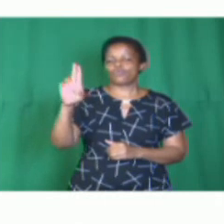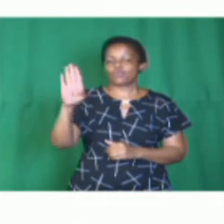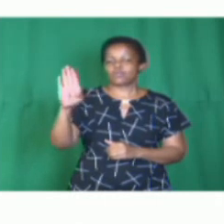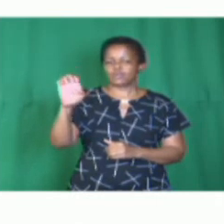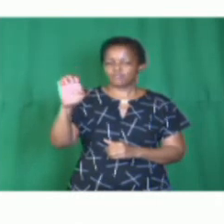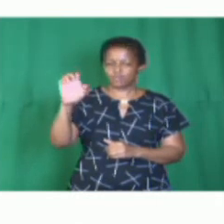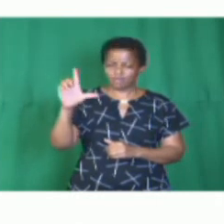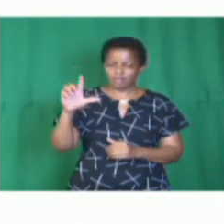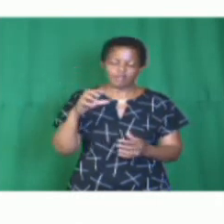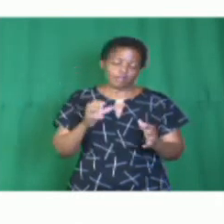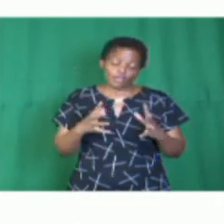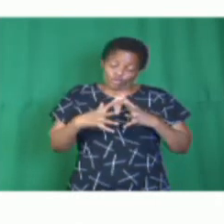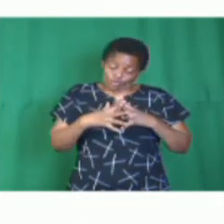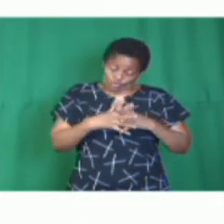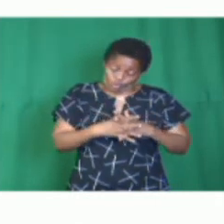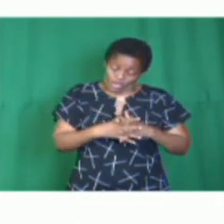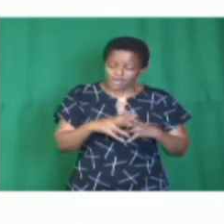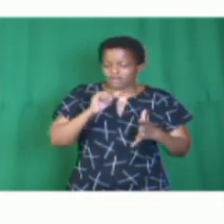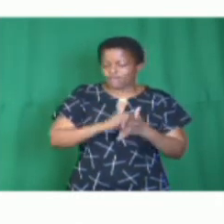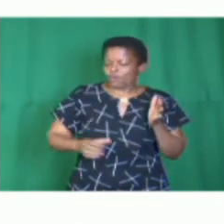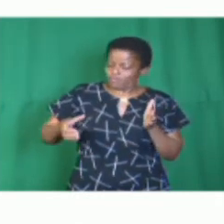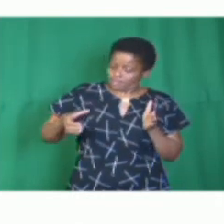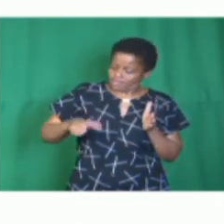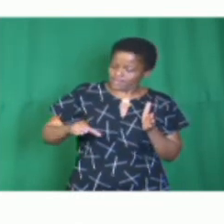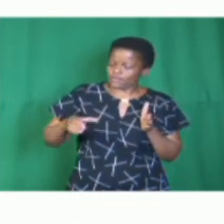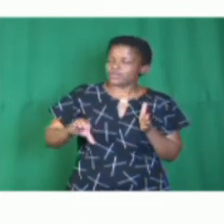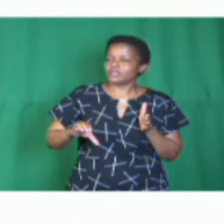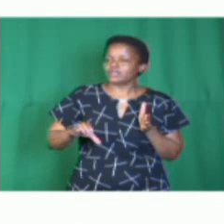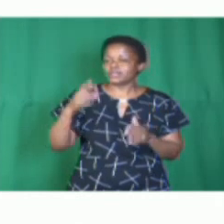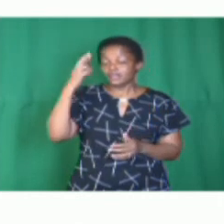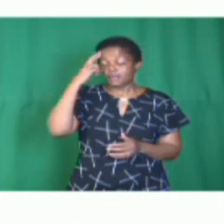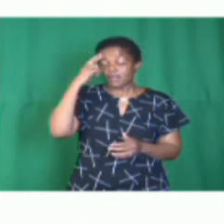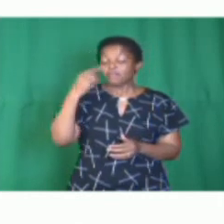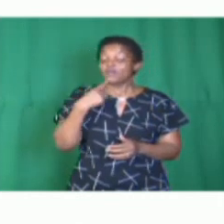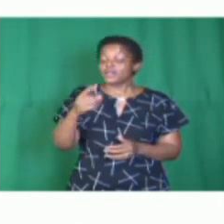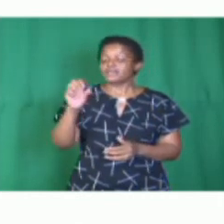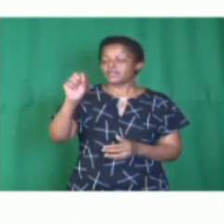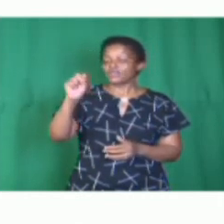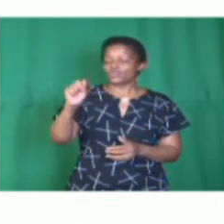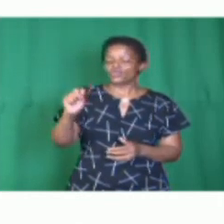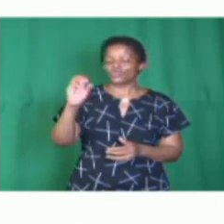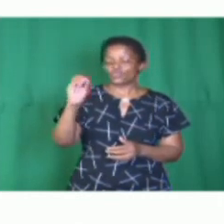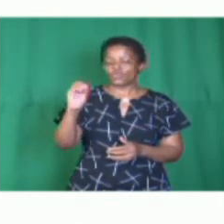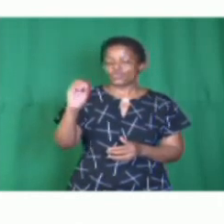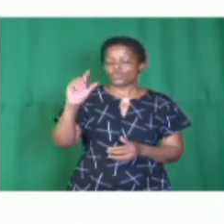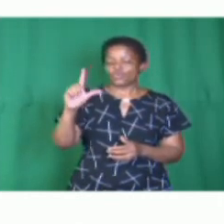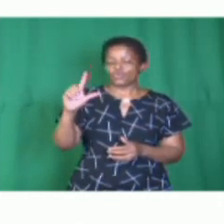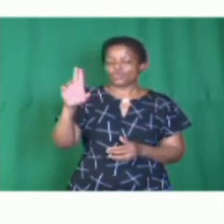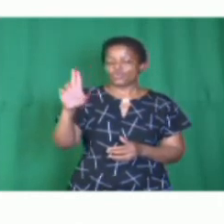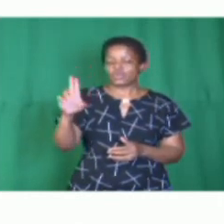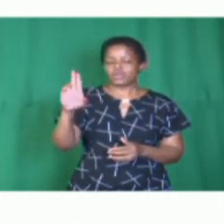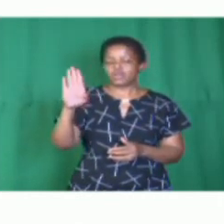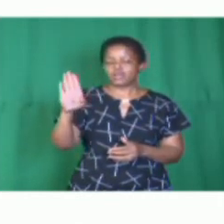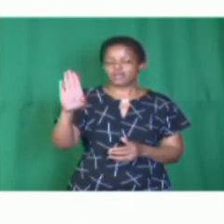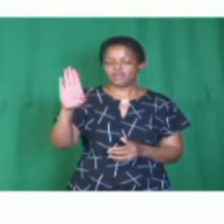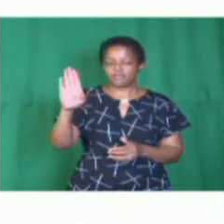still remember that we said a soluble solid is also known as a solute,